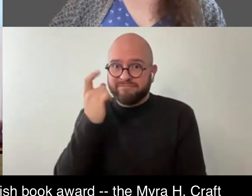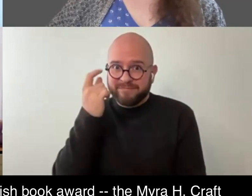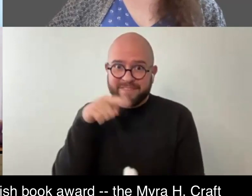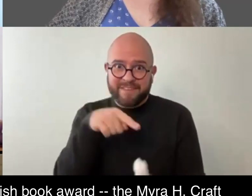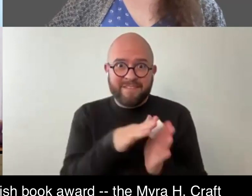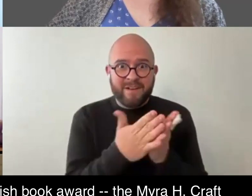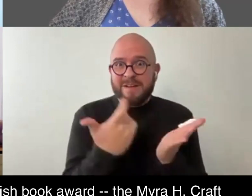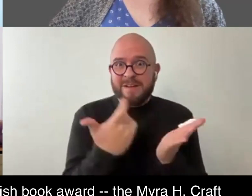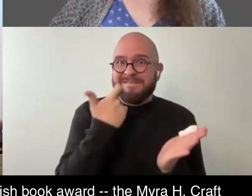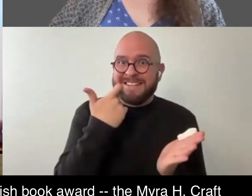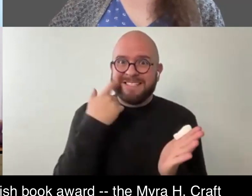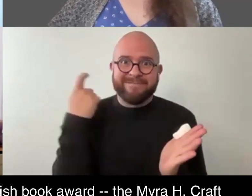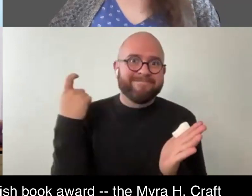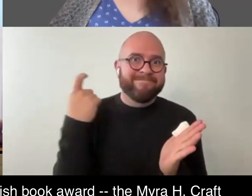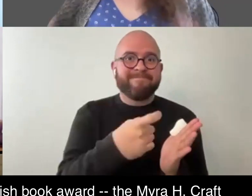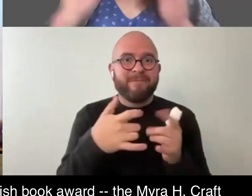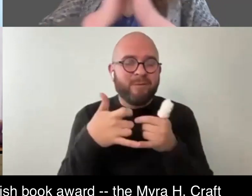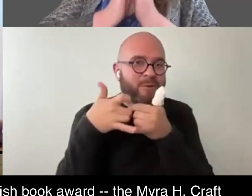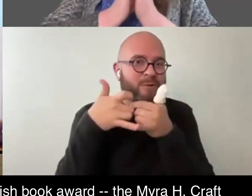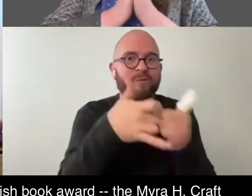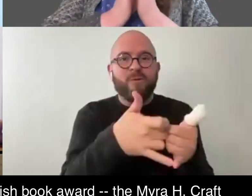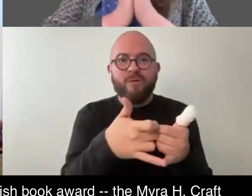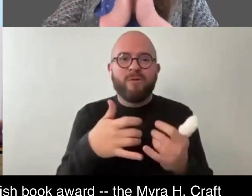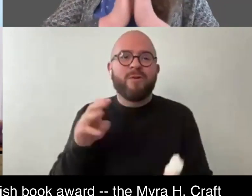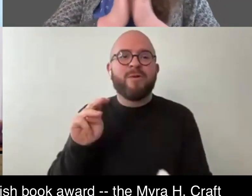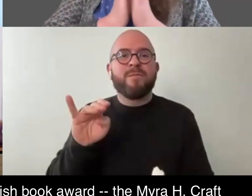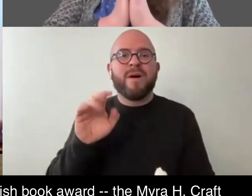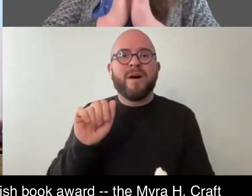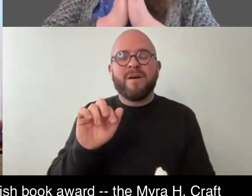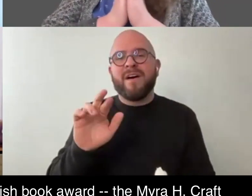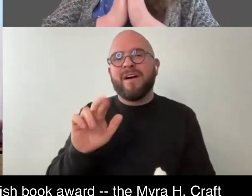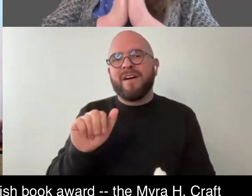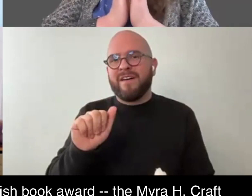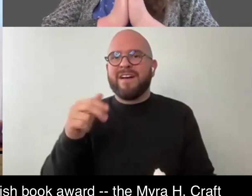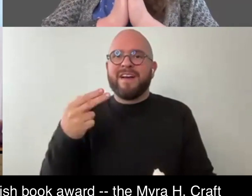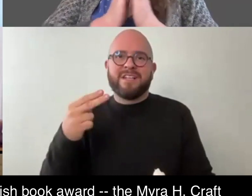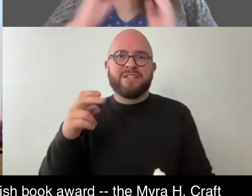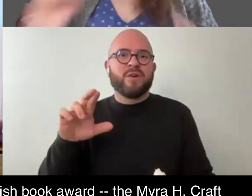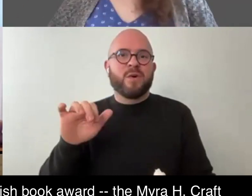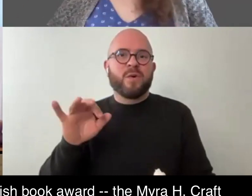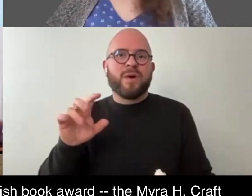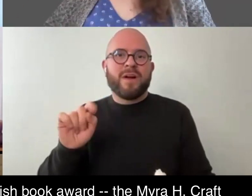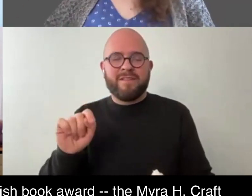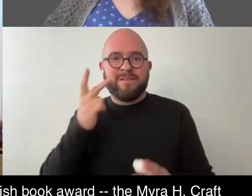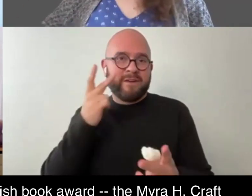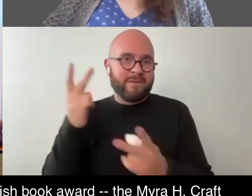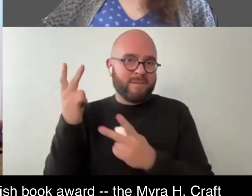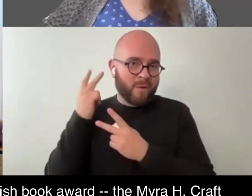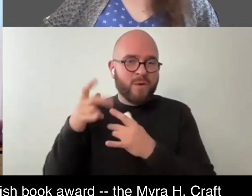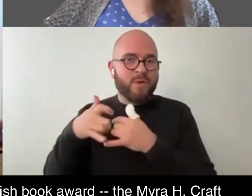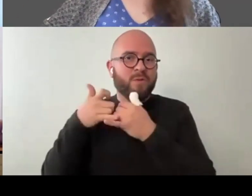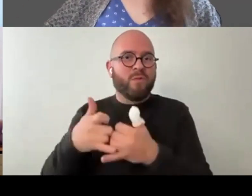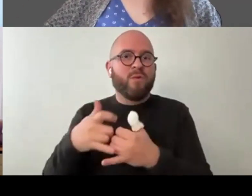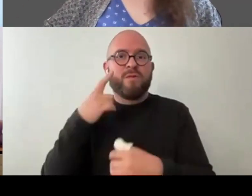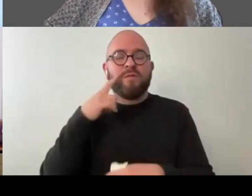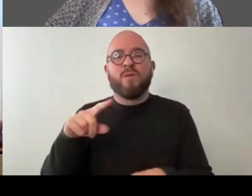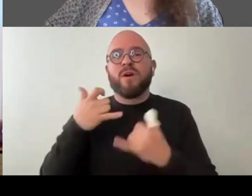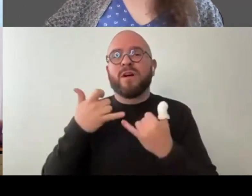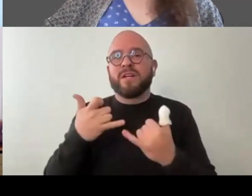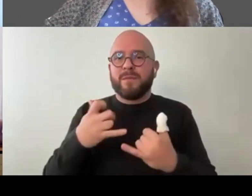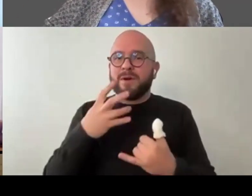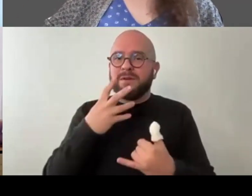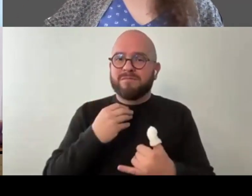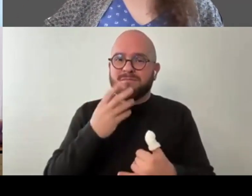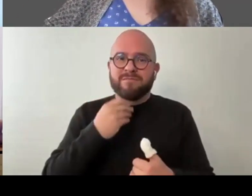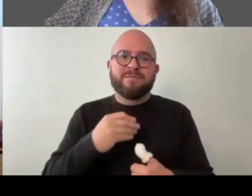National Jewish Book Award, the Myra H. Kraft Memorial Award in Contemporary Jewish Life and Practice. Mazel